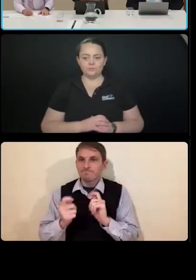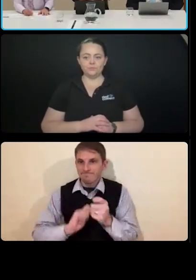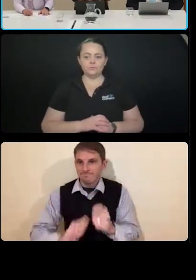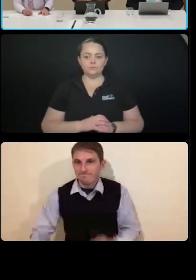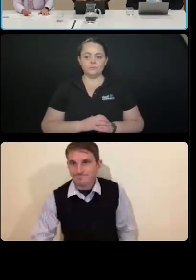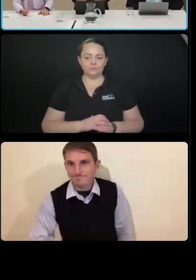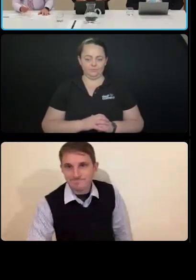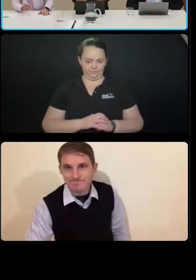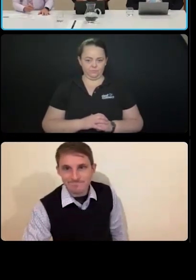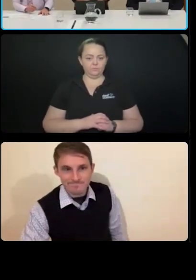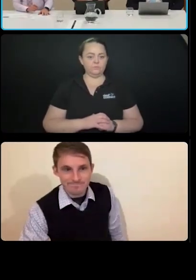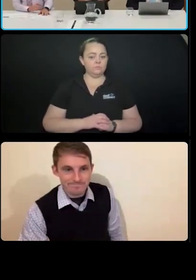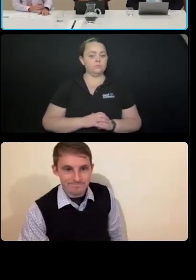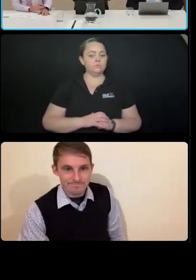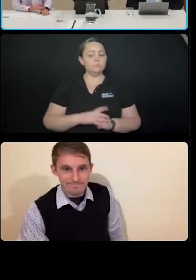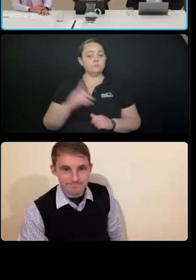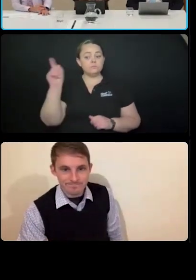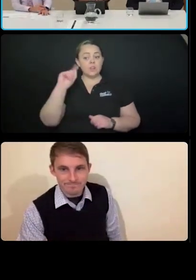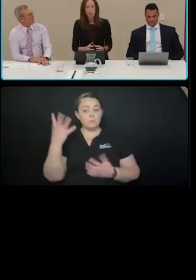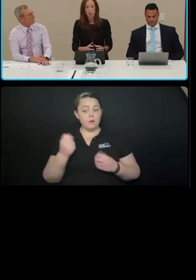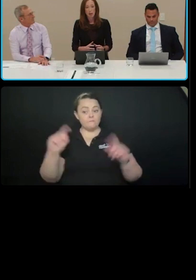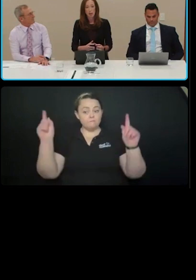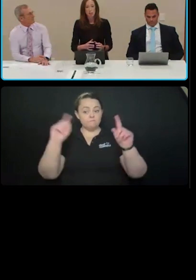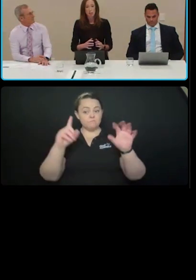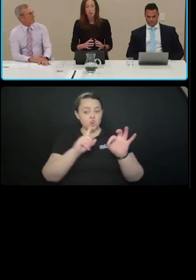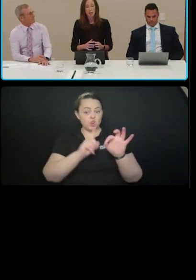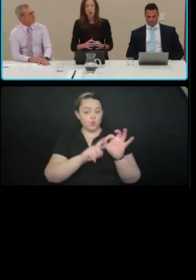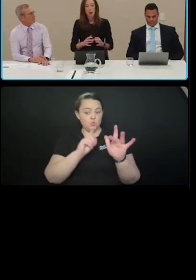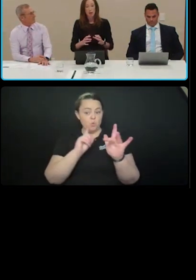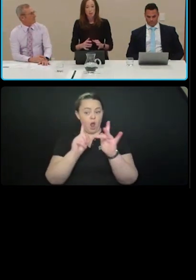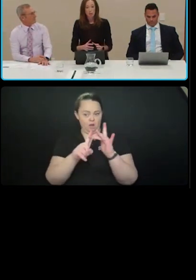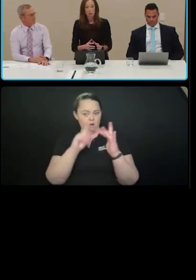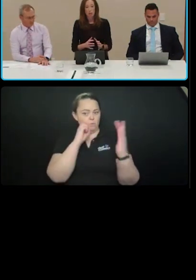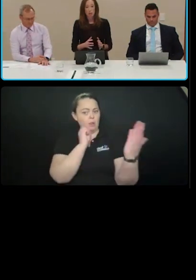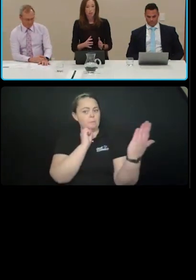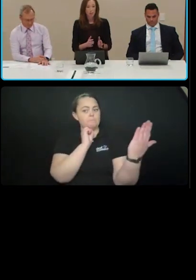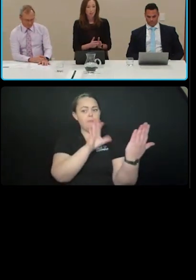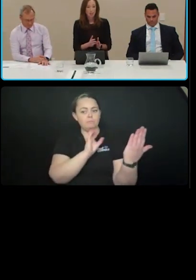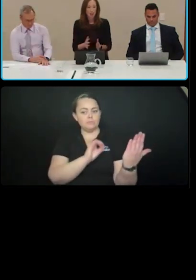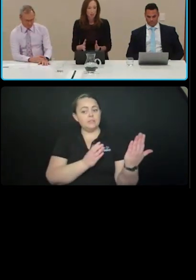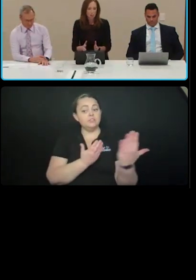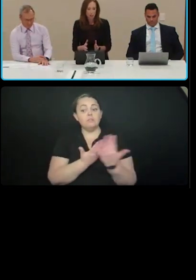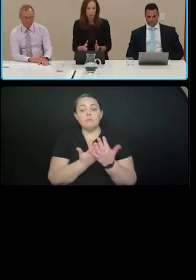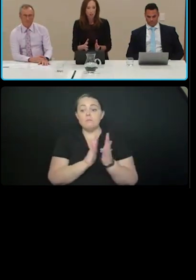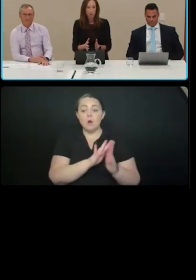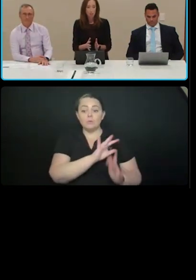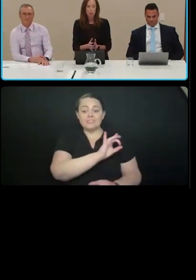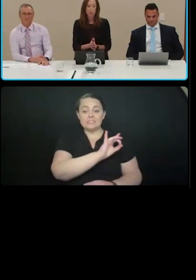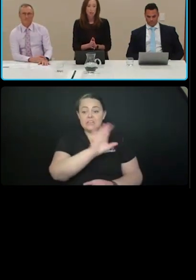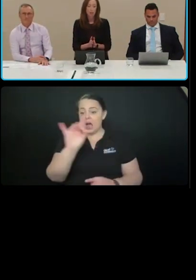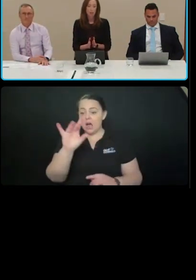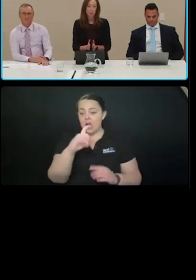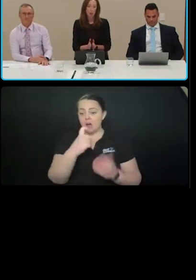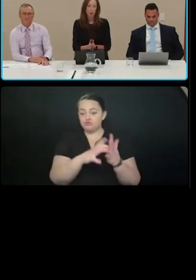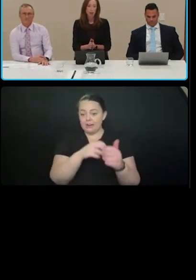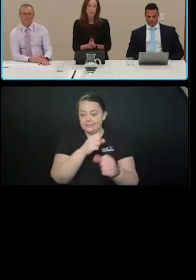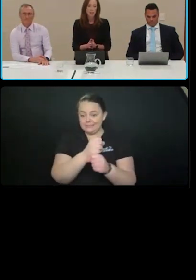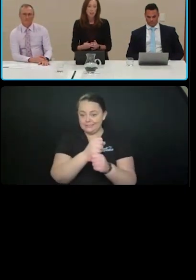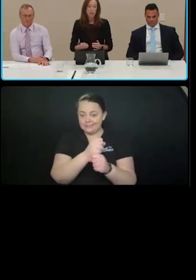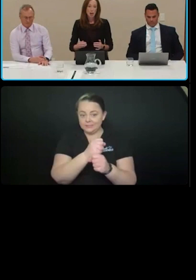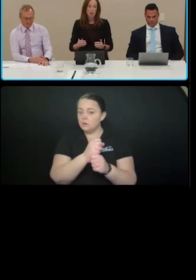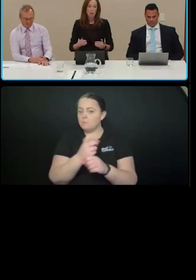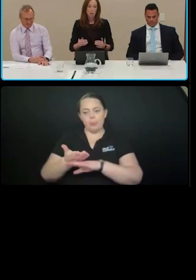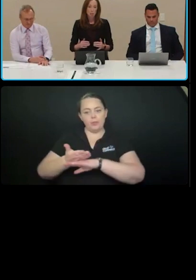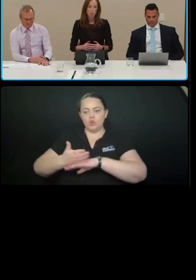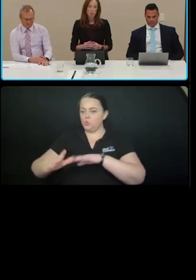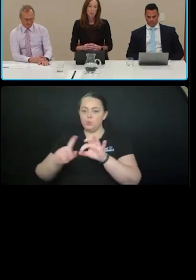QIs are published in star ratings, the new quality indicators are not currently planned for publishing through star